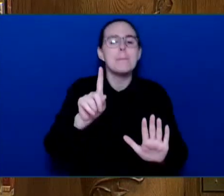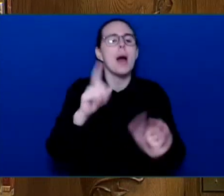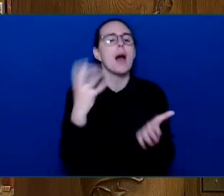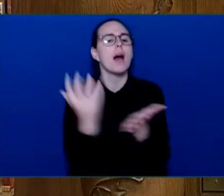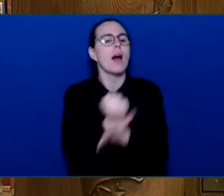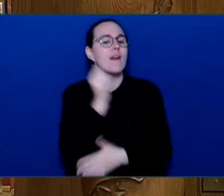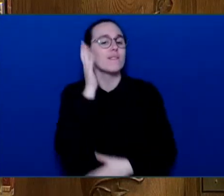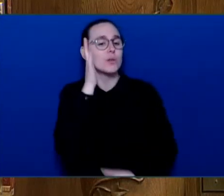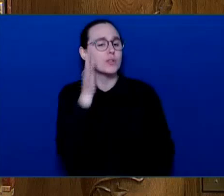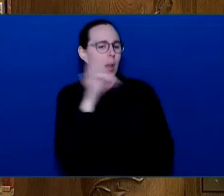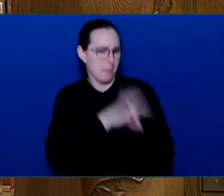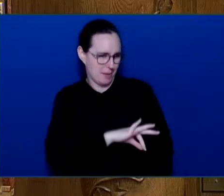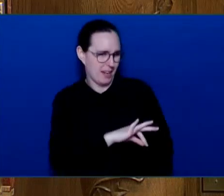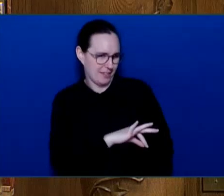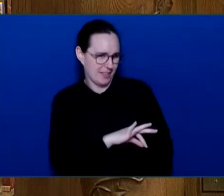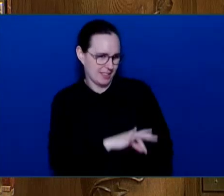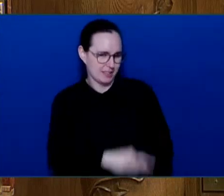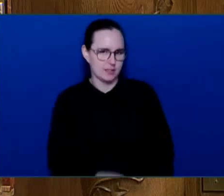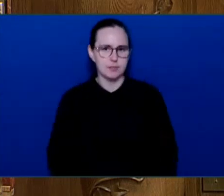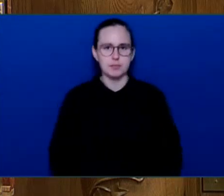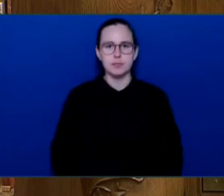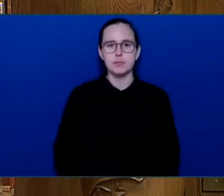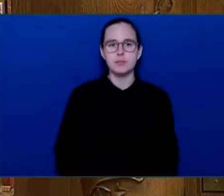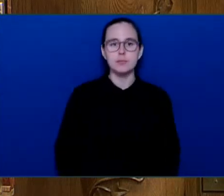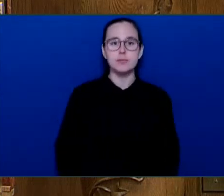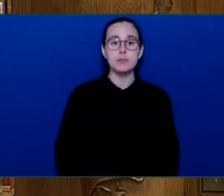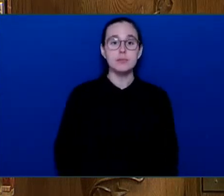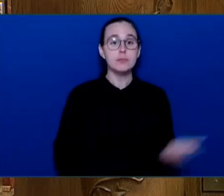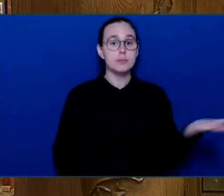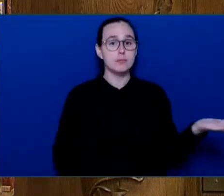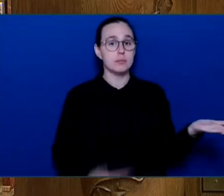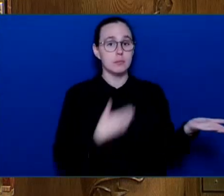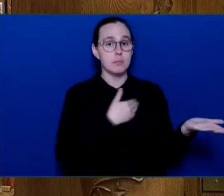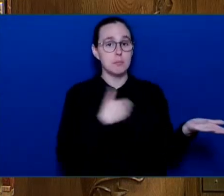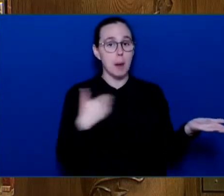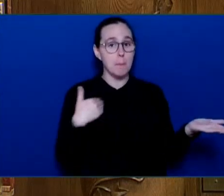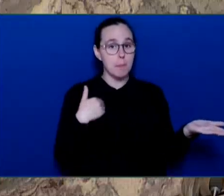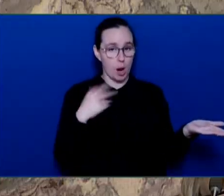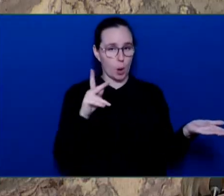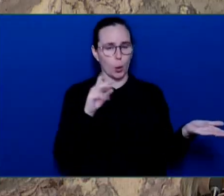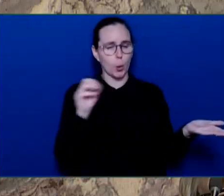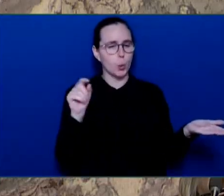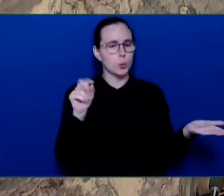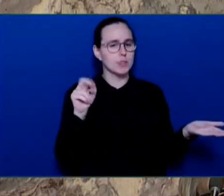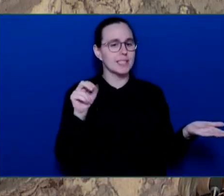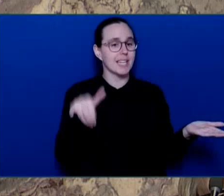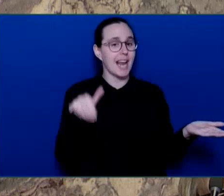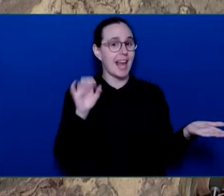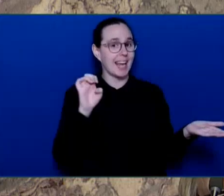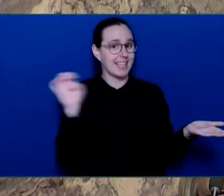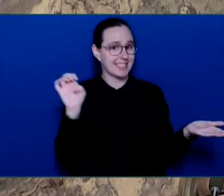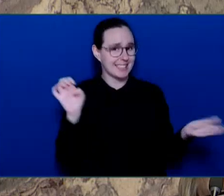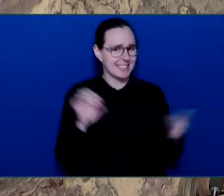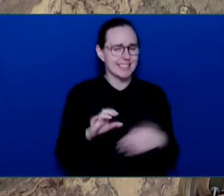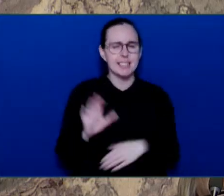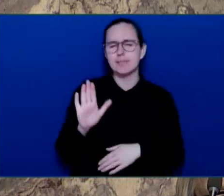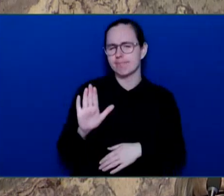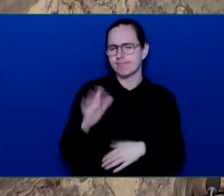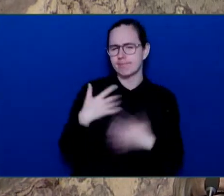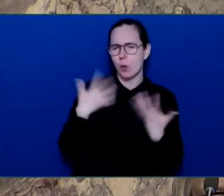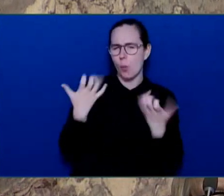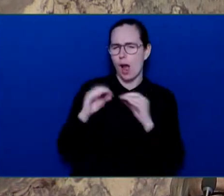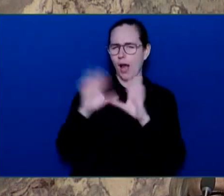Member for Kootenay East. Thank you, Honourable Speaker. Let's be clear on the clean economy here. BC United were the ones that kick-started the clean power